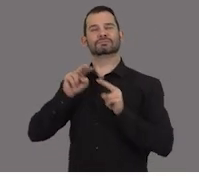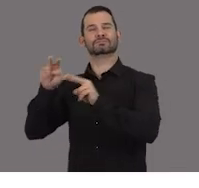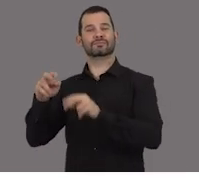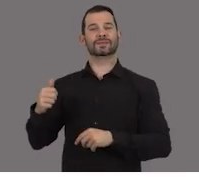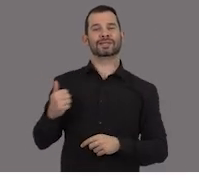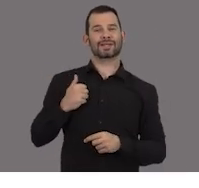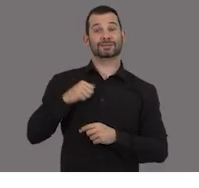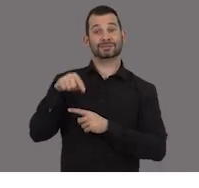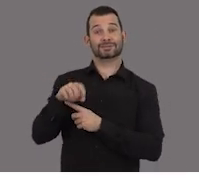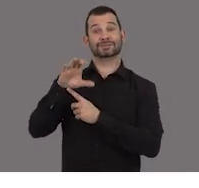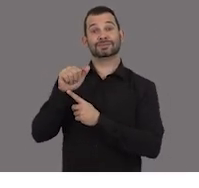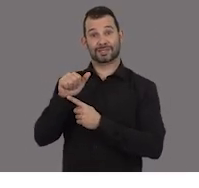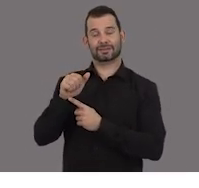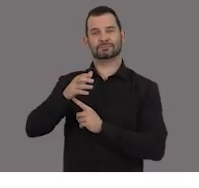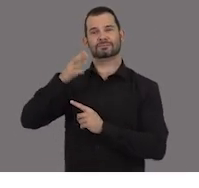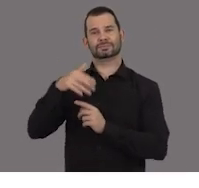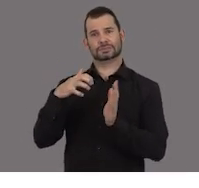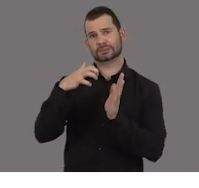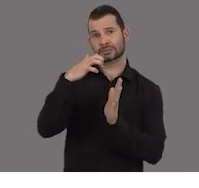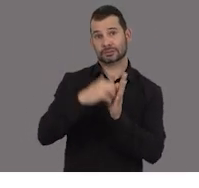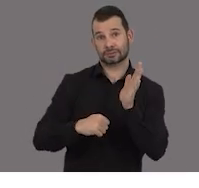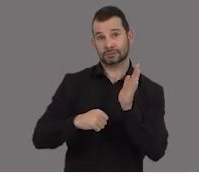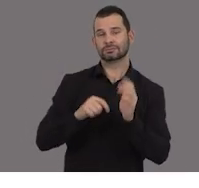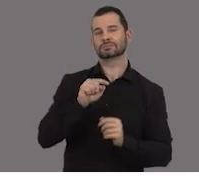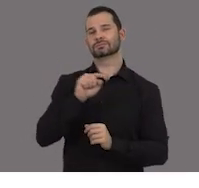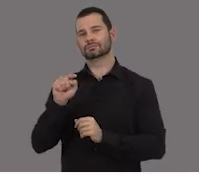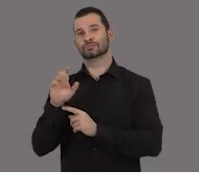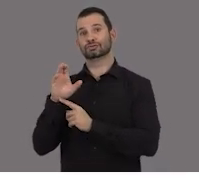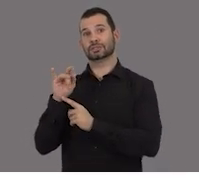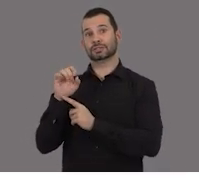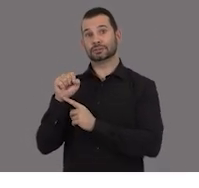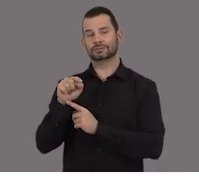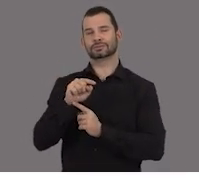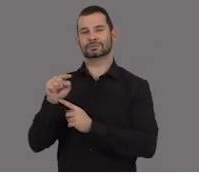use those from a previous year, visit